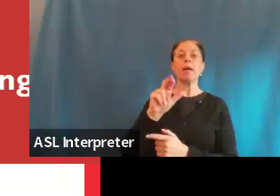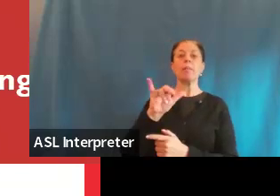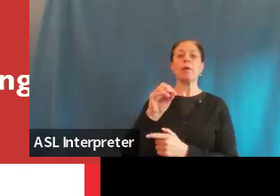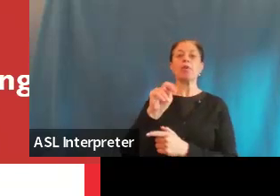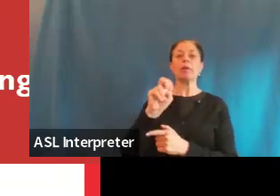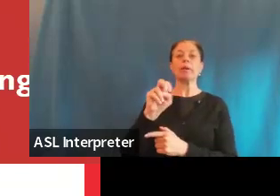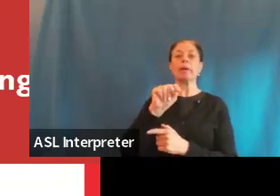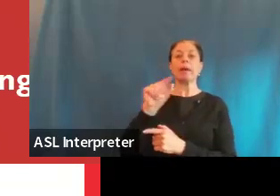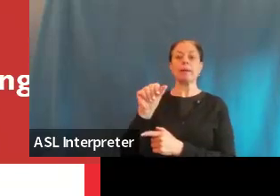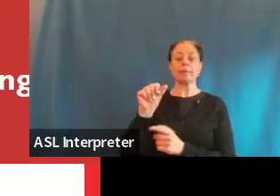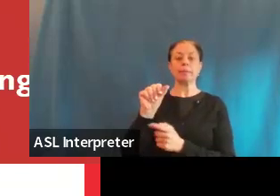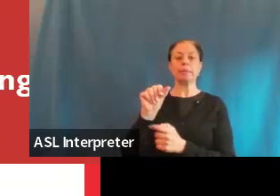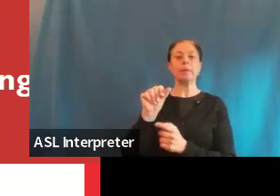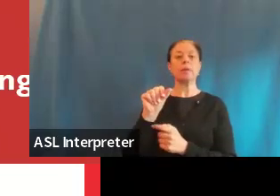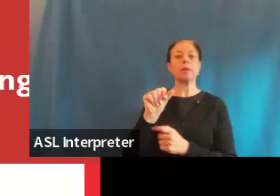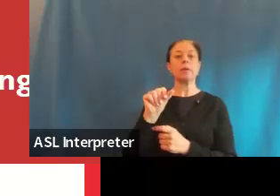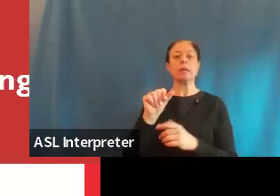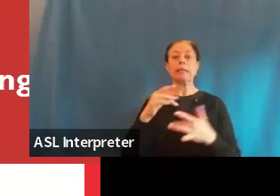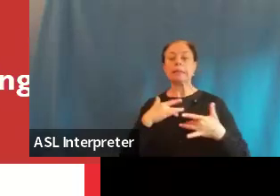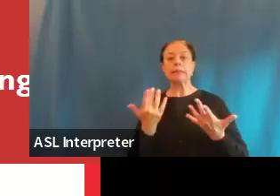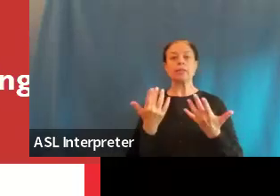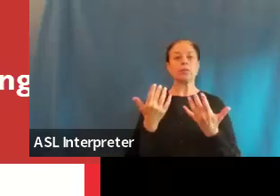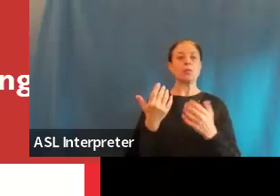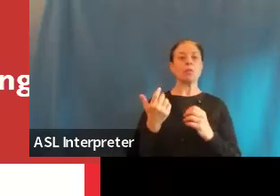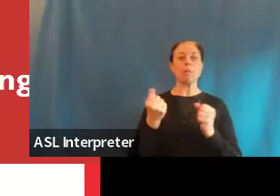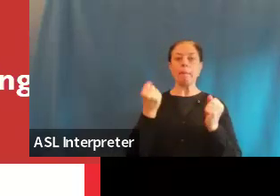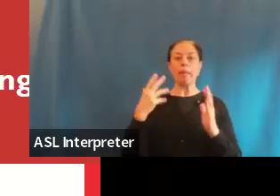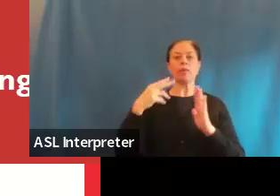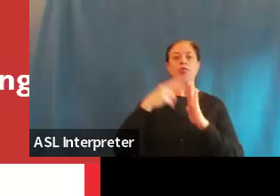Marinetta. The webtoon sensation with over 1 million readers